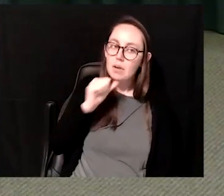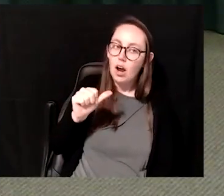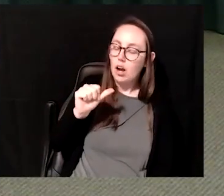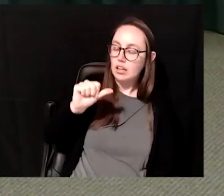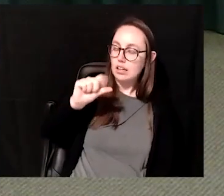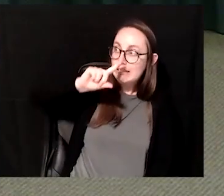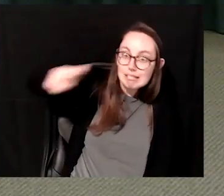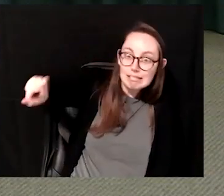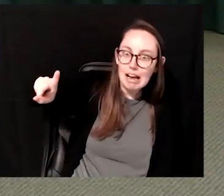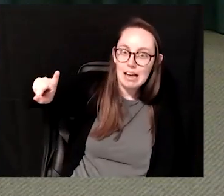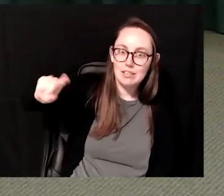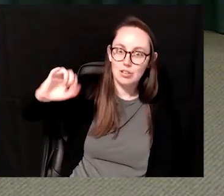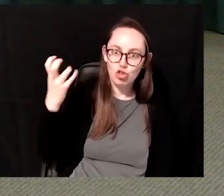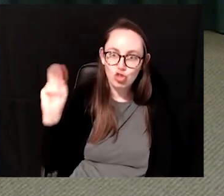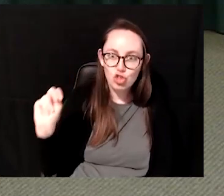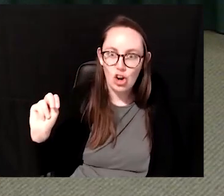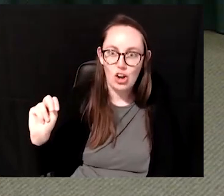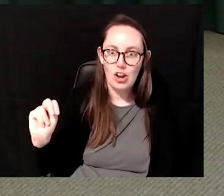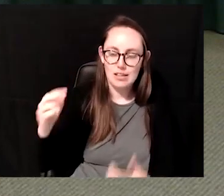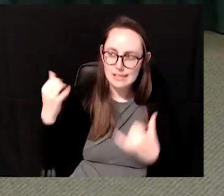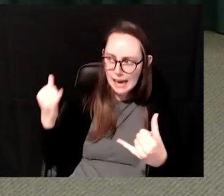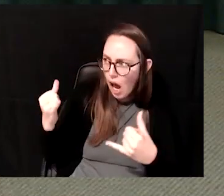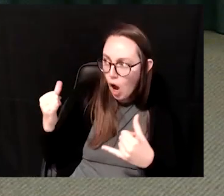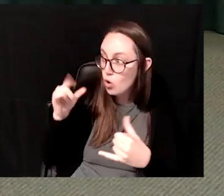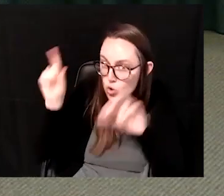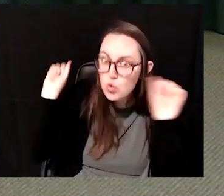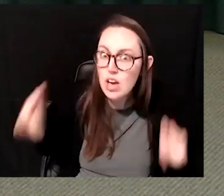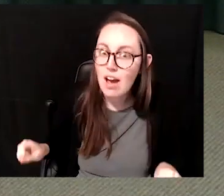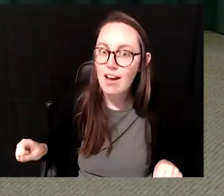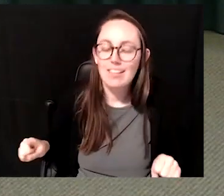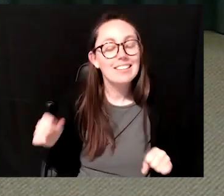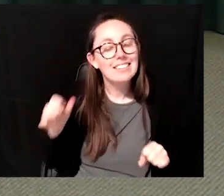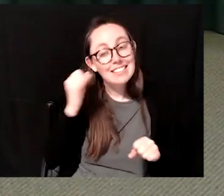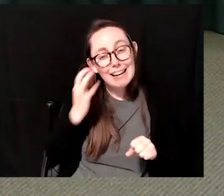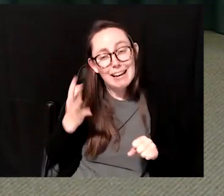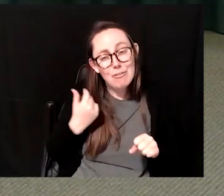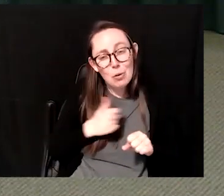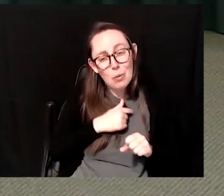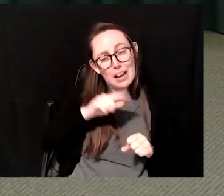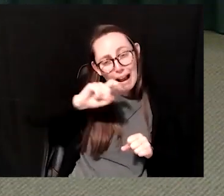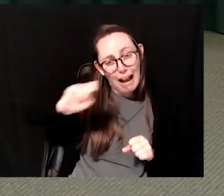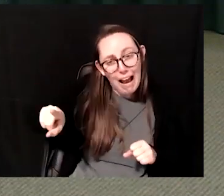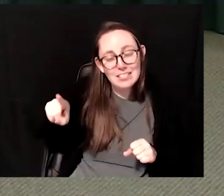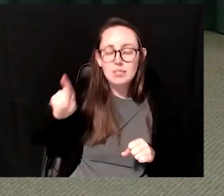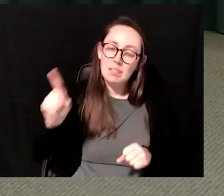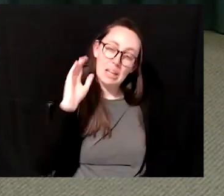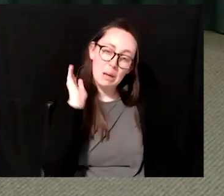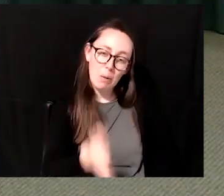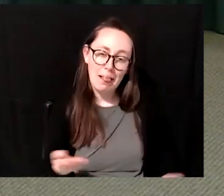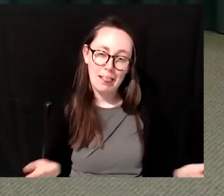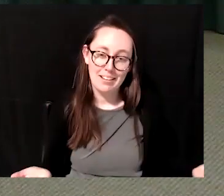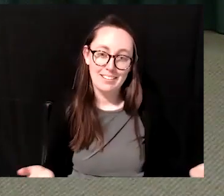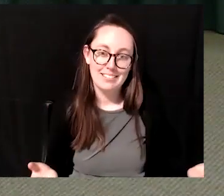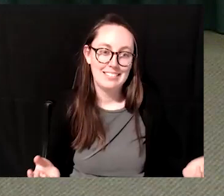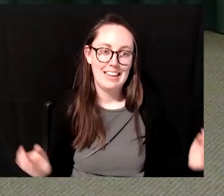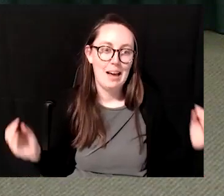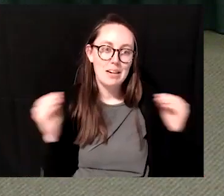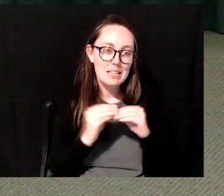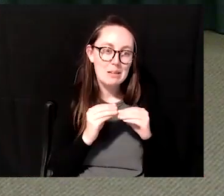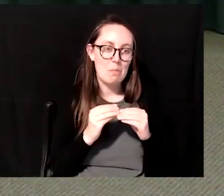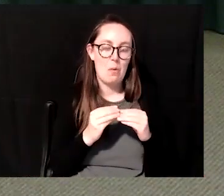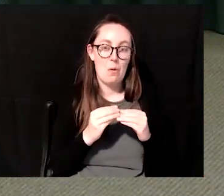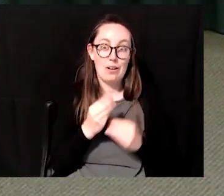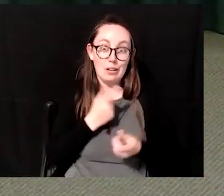he will do an admirable job at it um so it's more of a question of us uh than of him so um